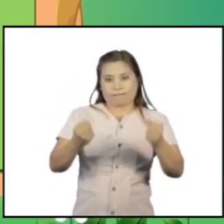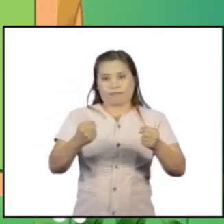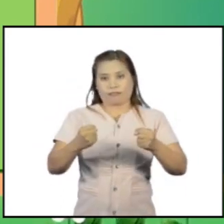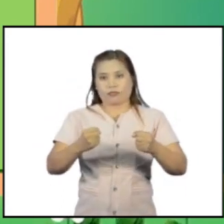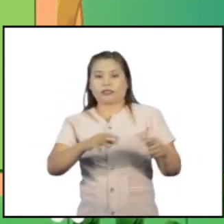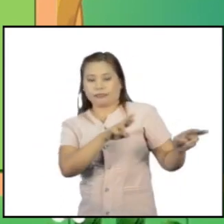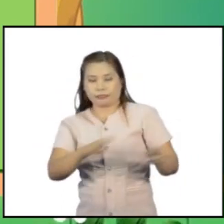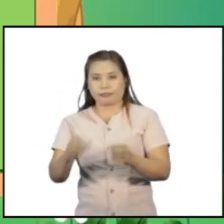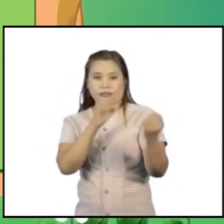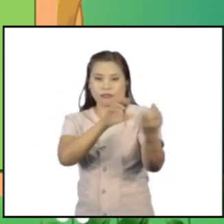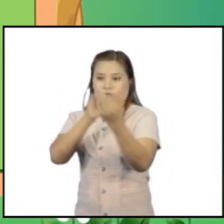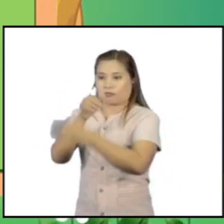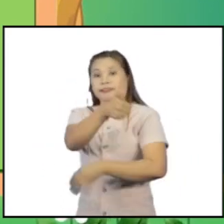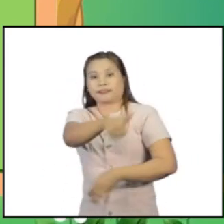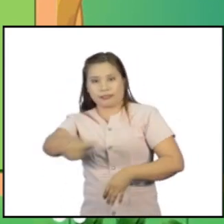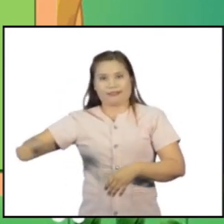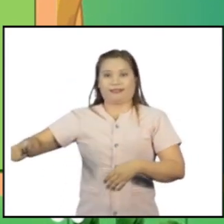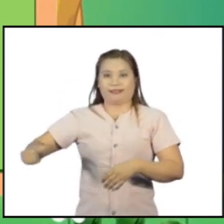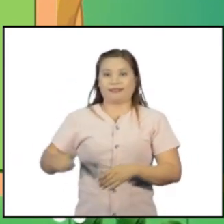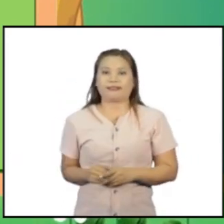ready to face up anyone.